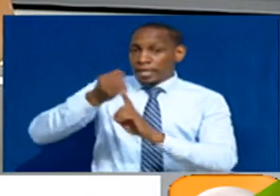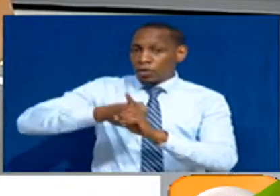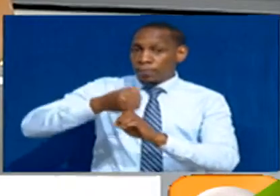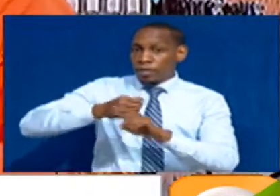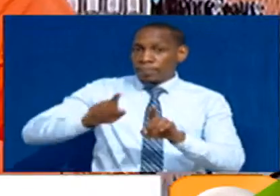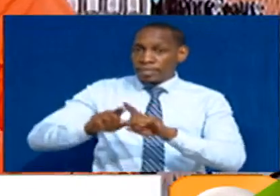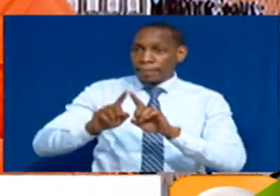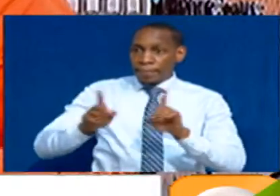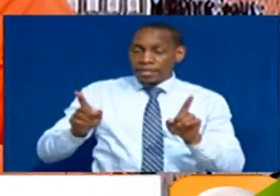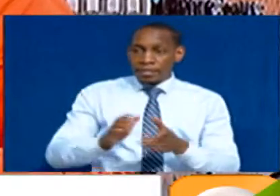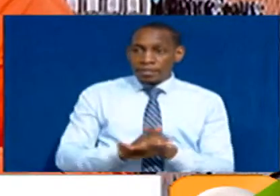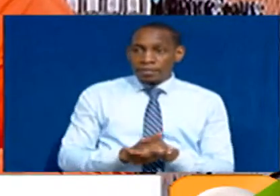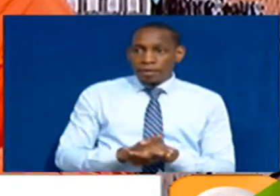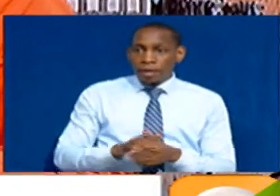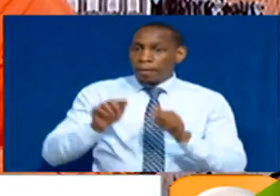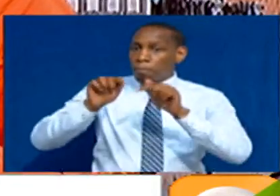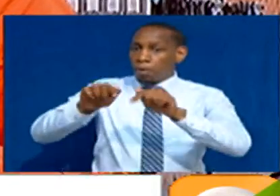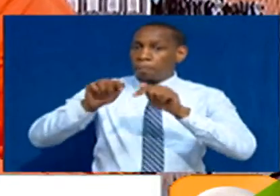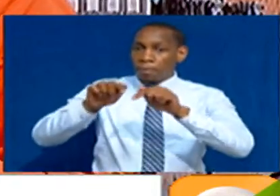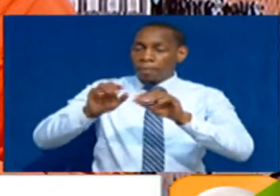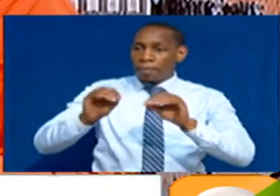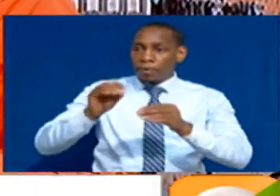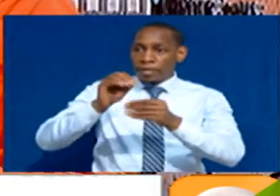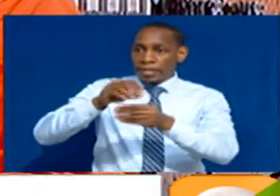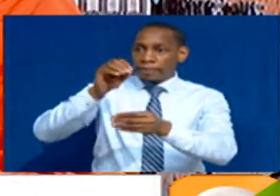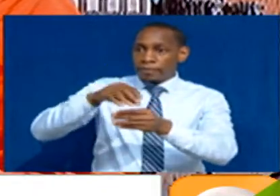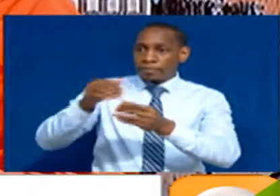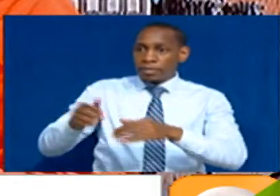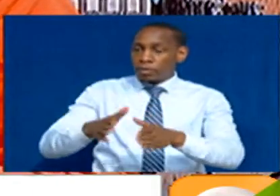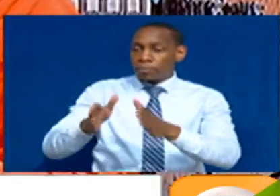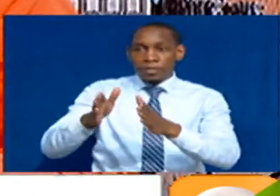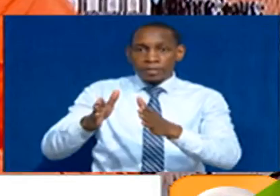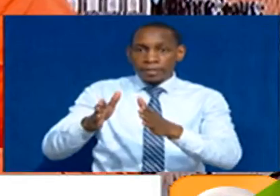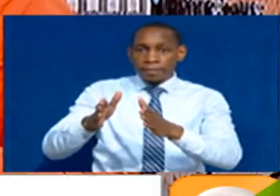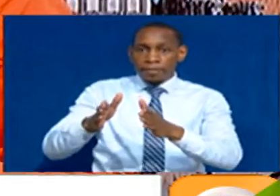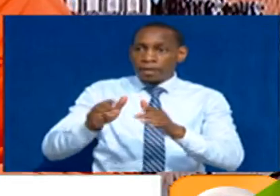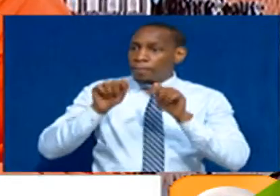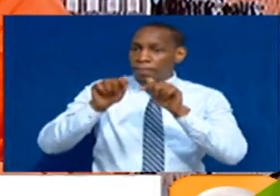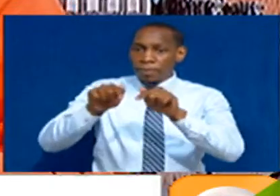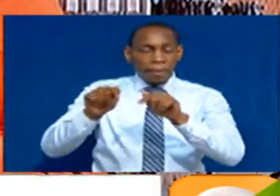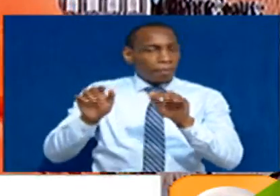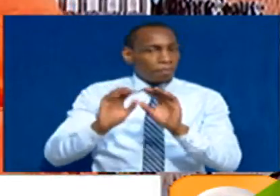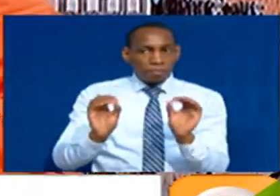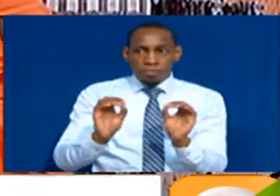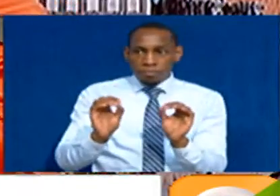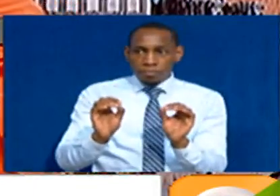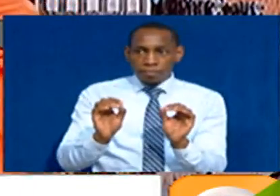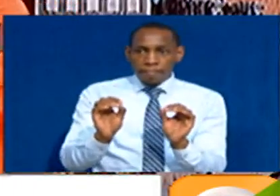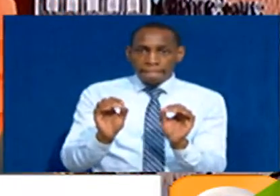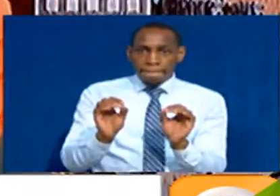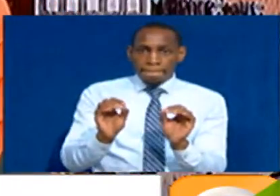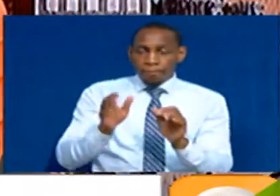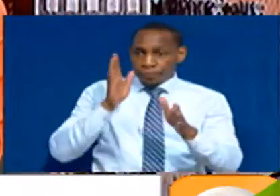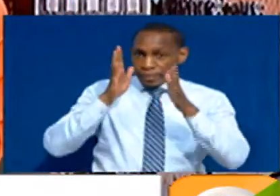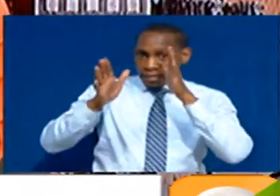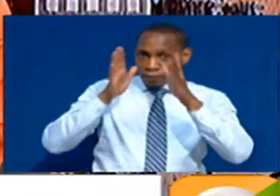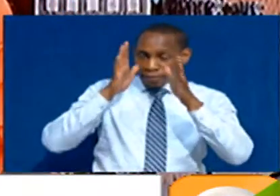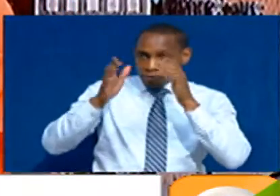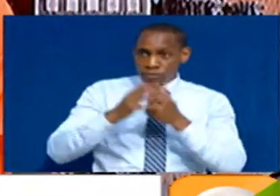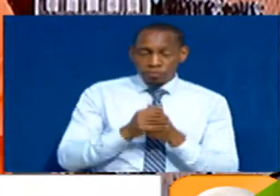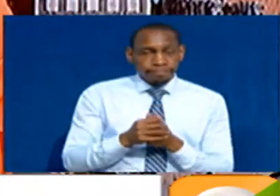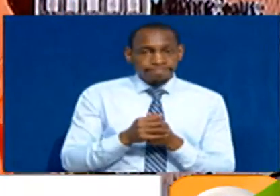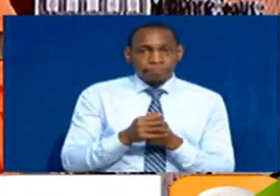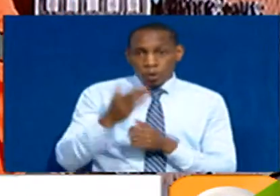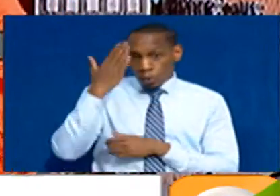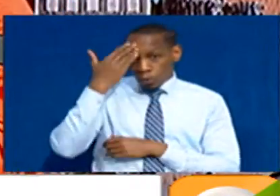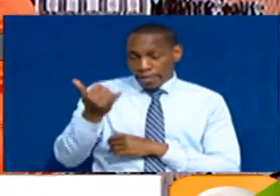I advocate for that. But let us not crucify investments opportunities. Let us not crucify, you know, innovations. Okay.